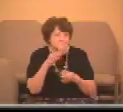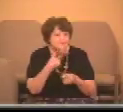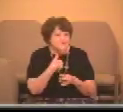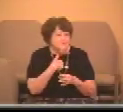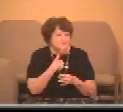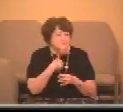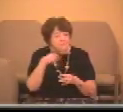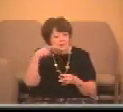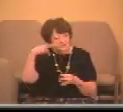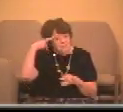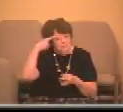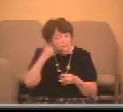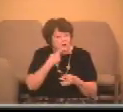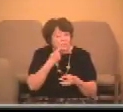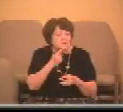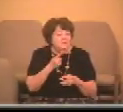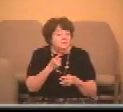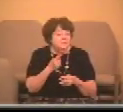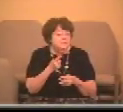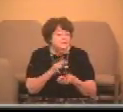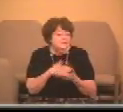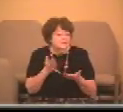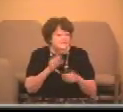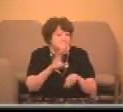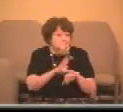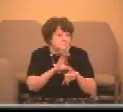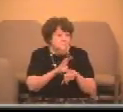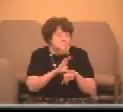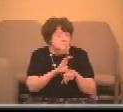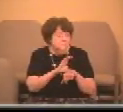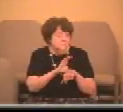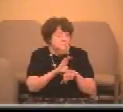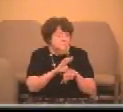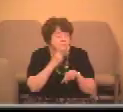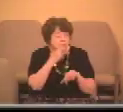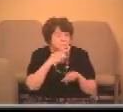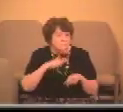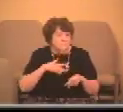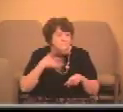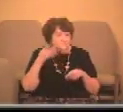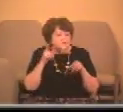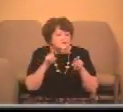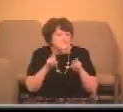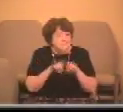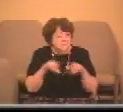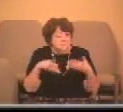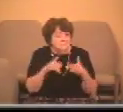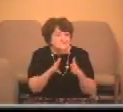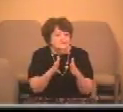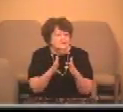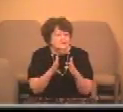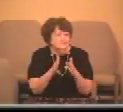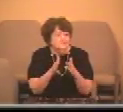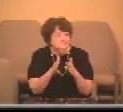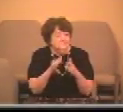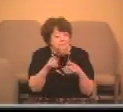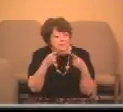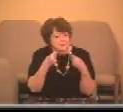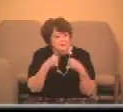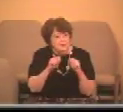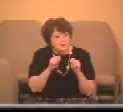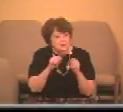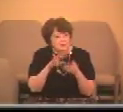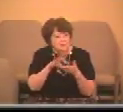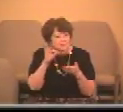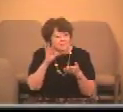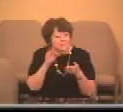that Paul says something very specific to the church in Rome who are exactly in that place, trying to find common ground between two different ways